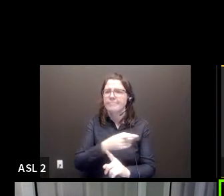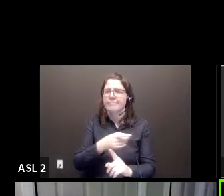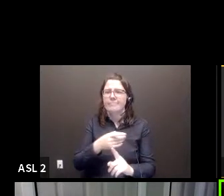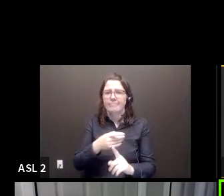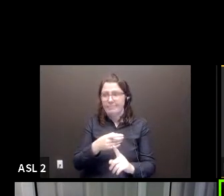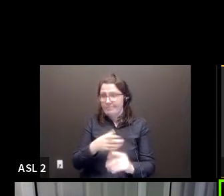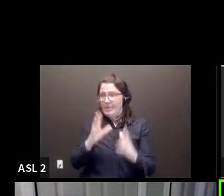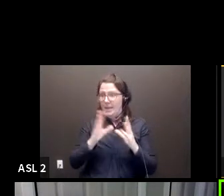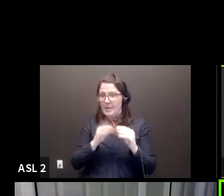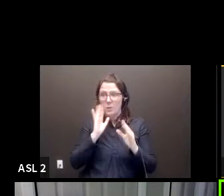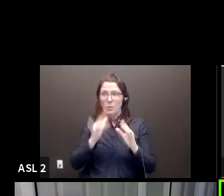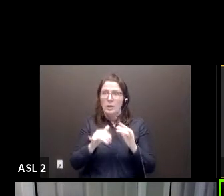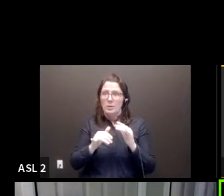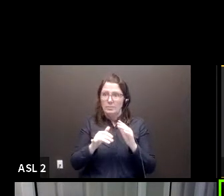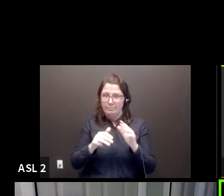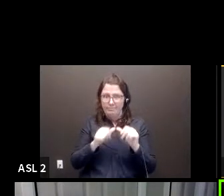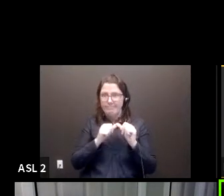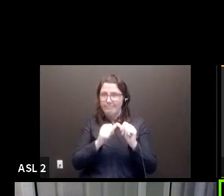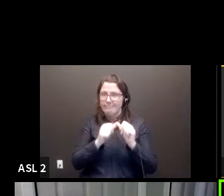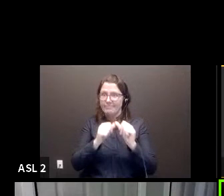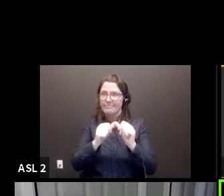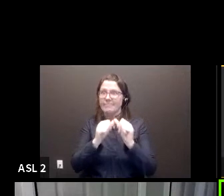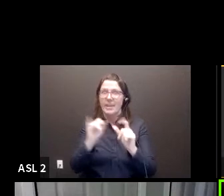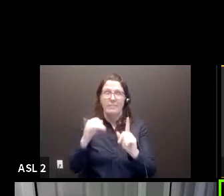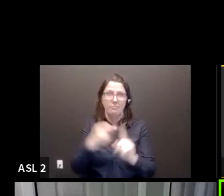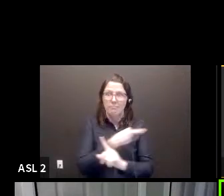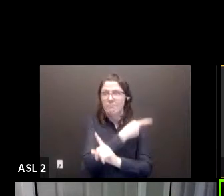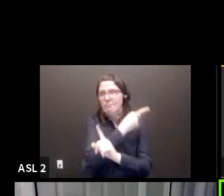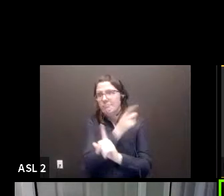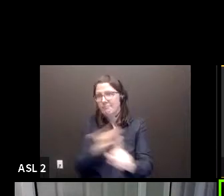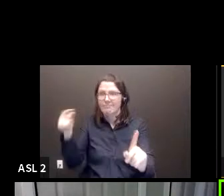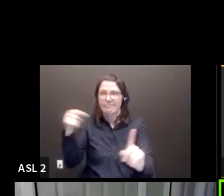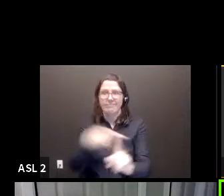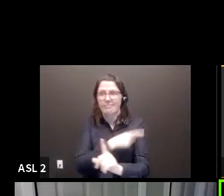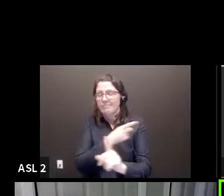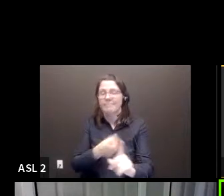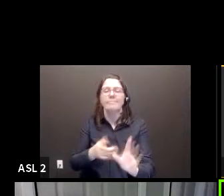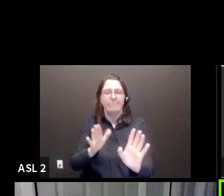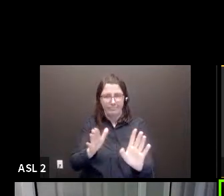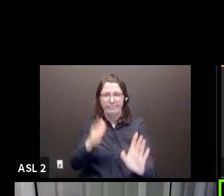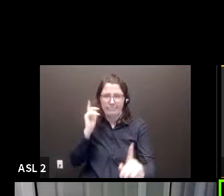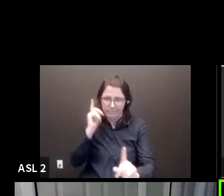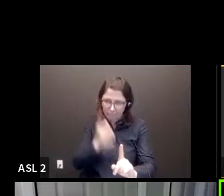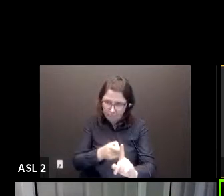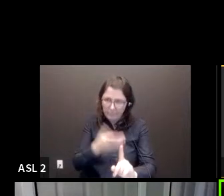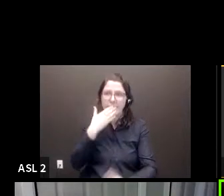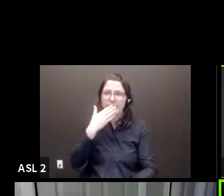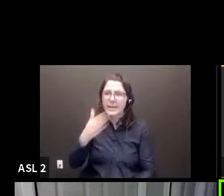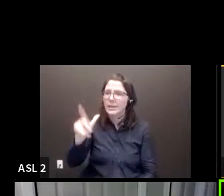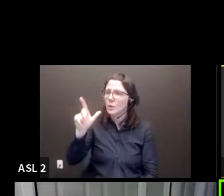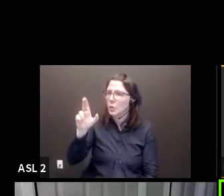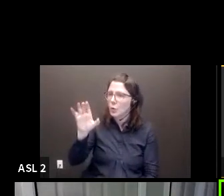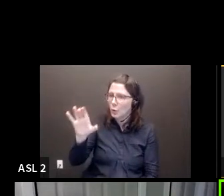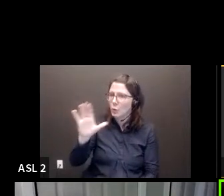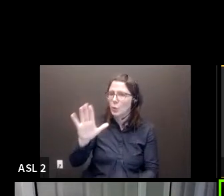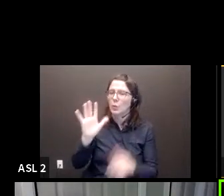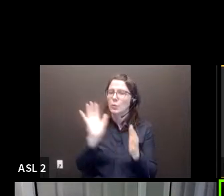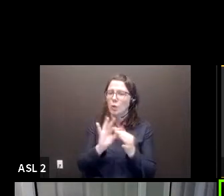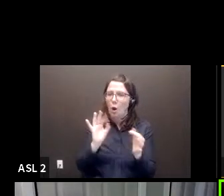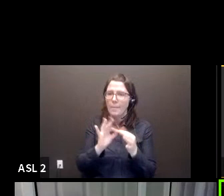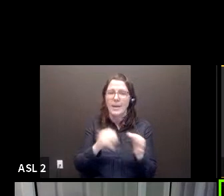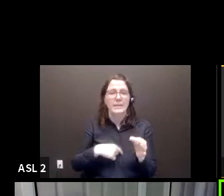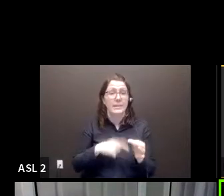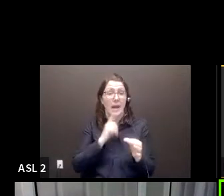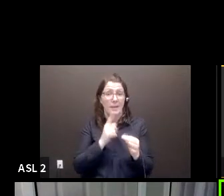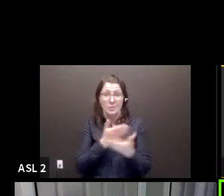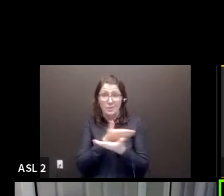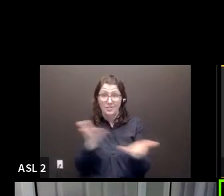meeting if we uh get on too many uh sidetracks so i want to thank you luke uh for your comments and i'm sure that all of the board will look forward